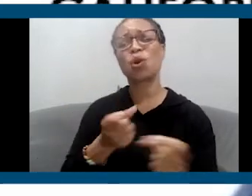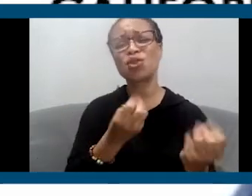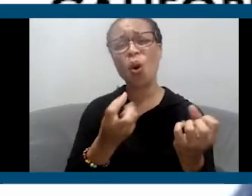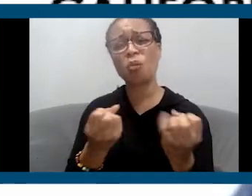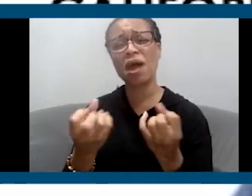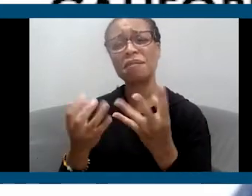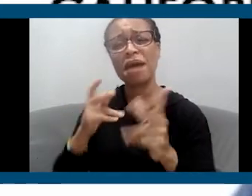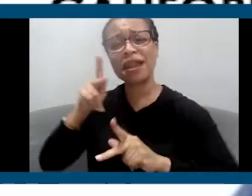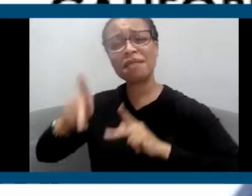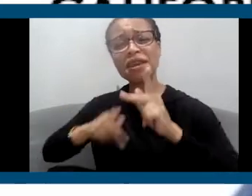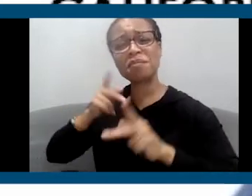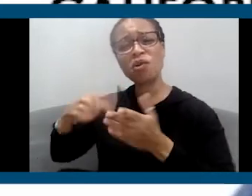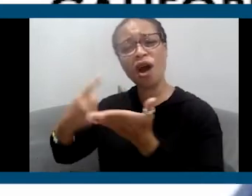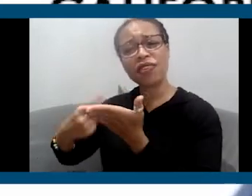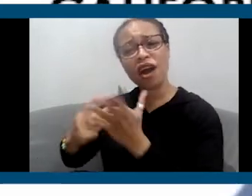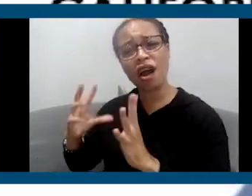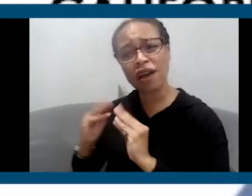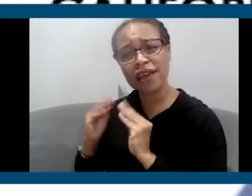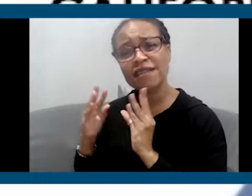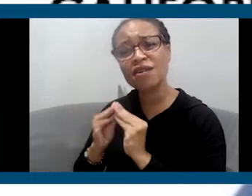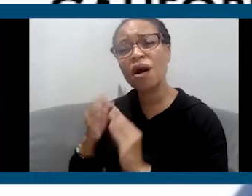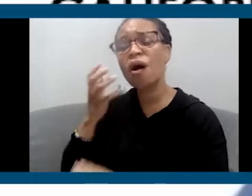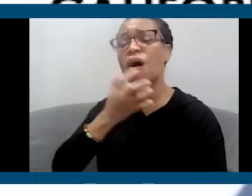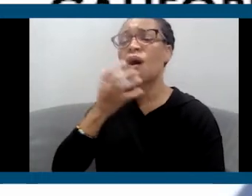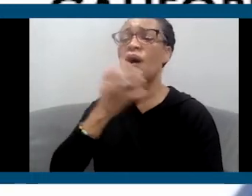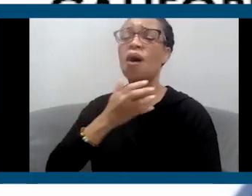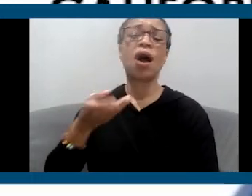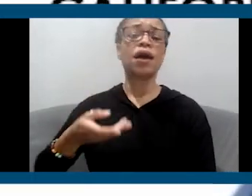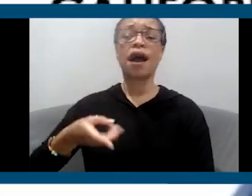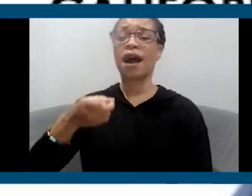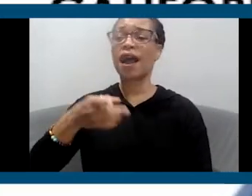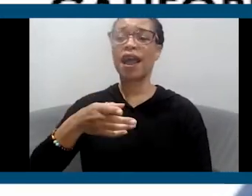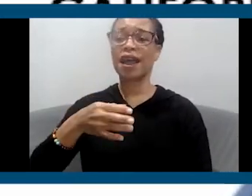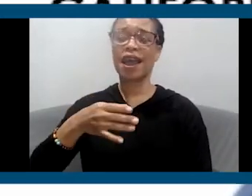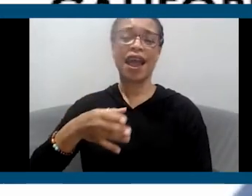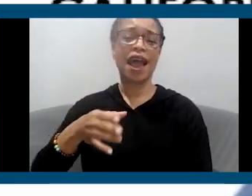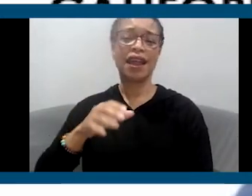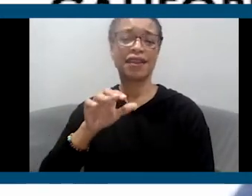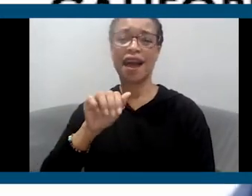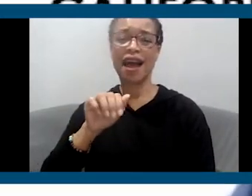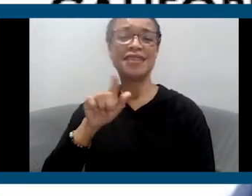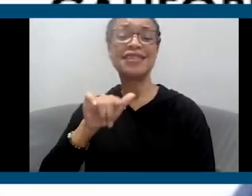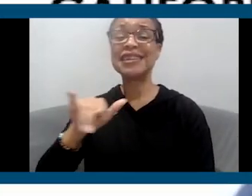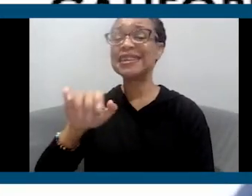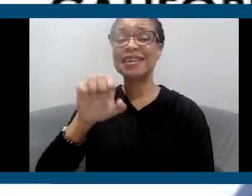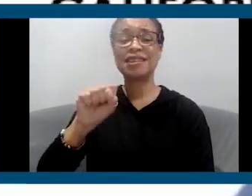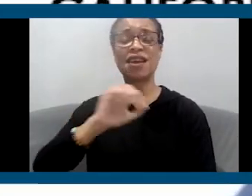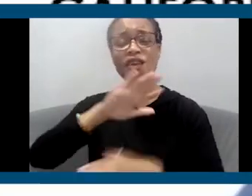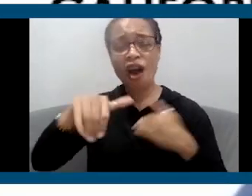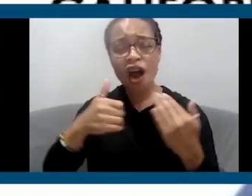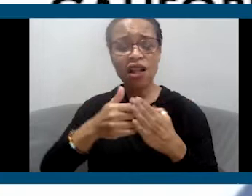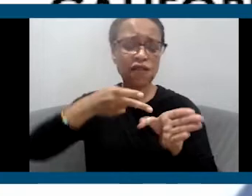our statewide caucus chair, Deepa Sharma, and our parliamentarian, Aref Aziz. And all of Moina's